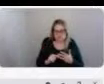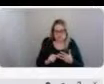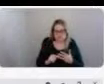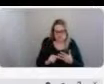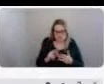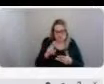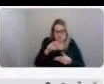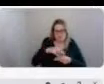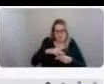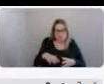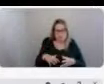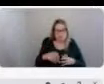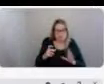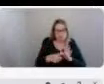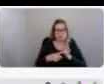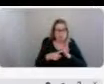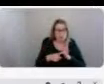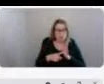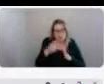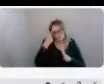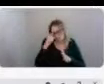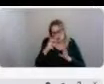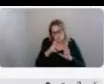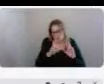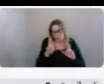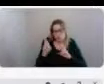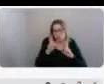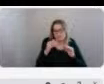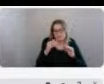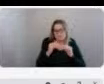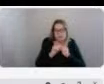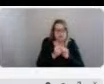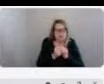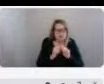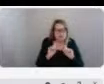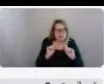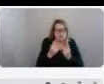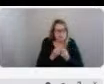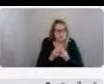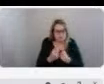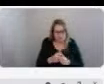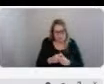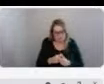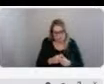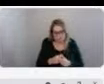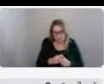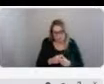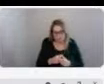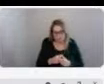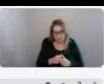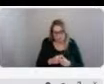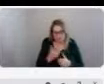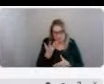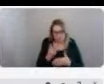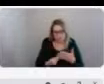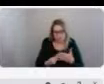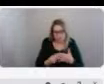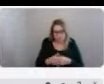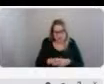voter mandate for respecting fair and competitive districts is just lost